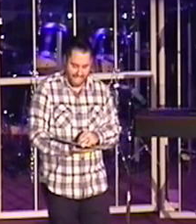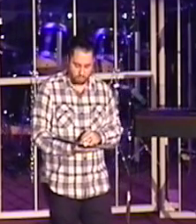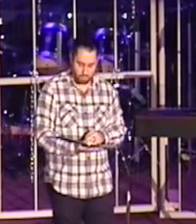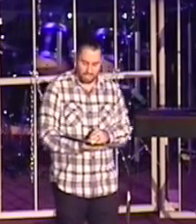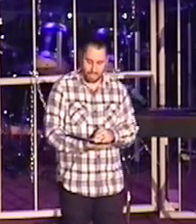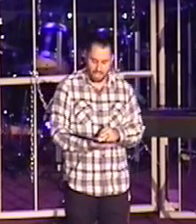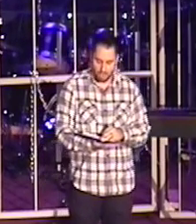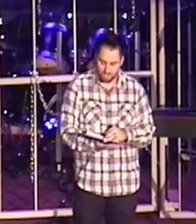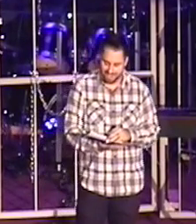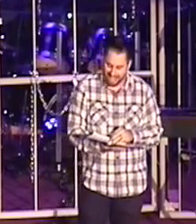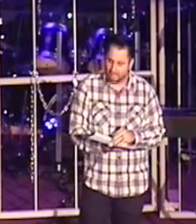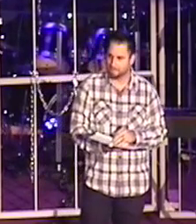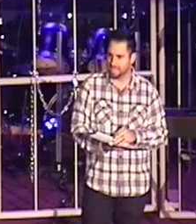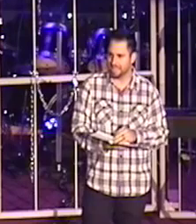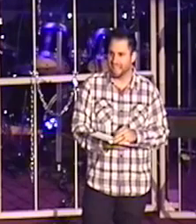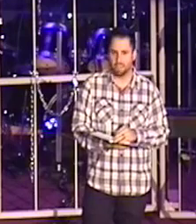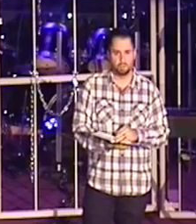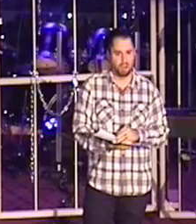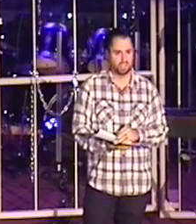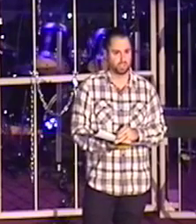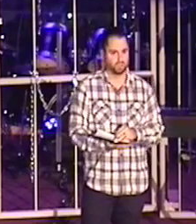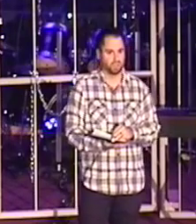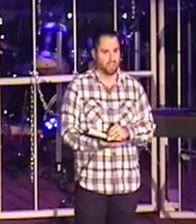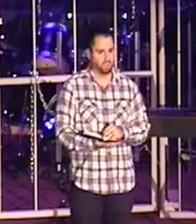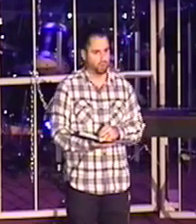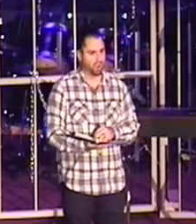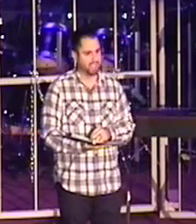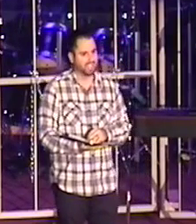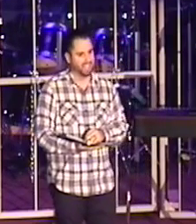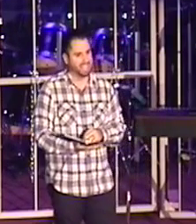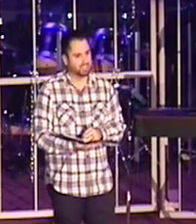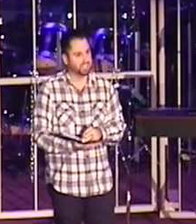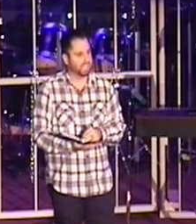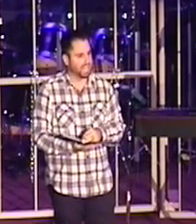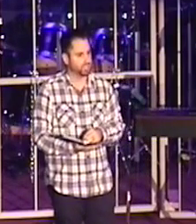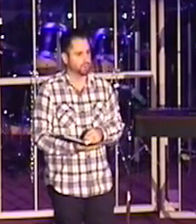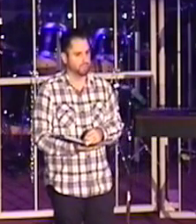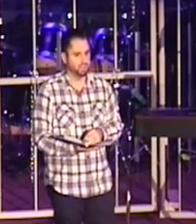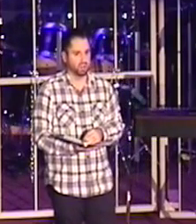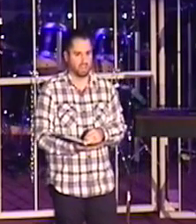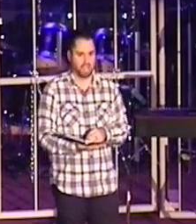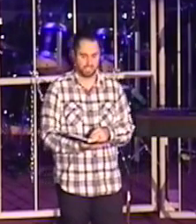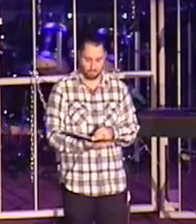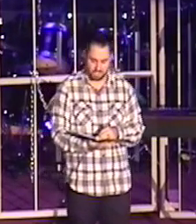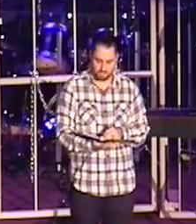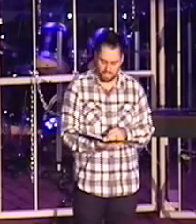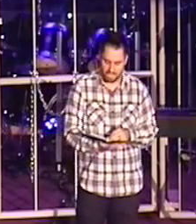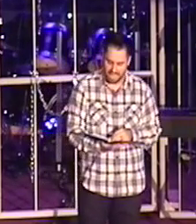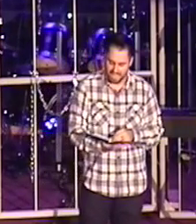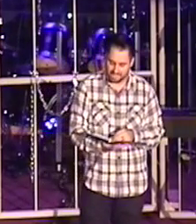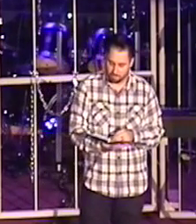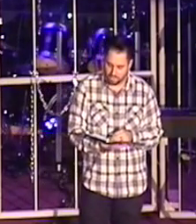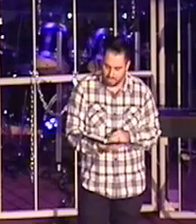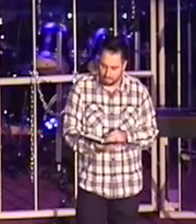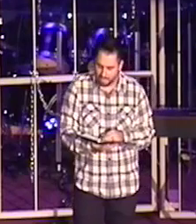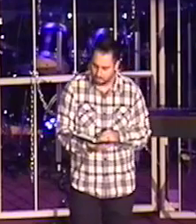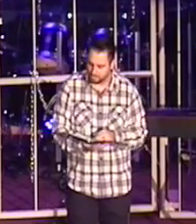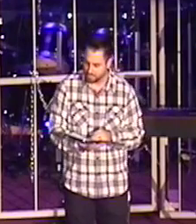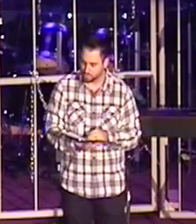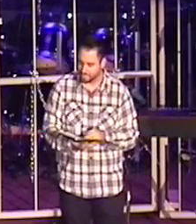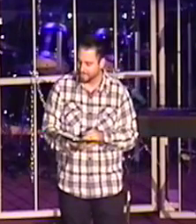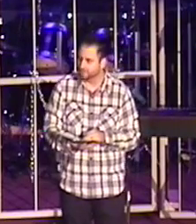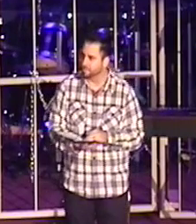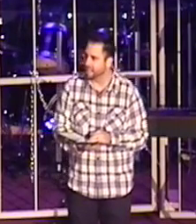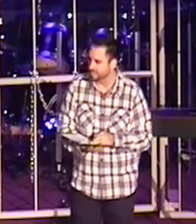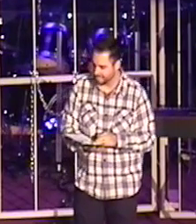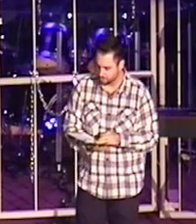men, I would not be a bondservant of Christ. And here's the danger of living our lives to please men, is that being a man